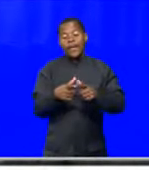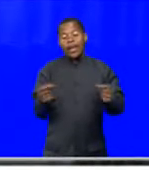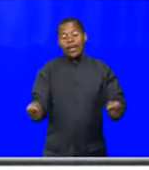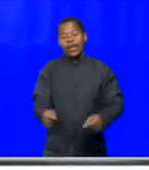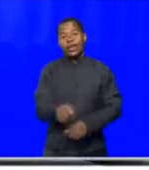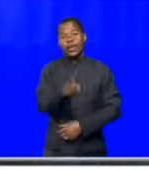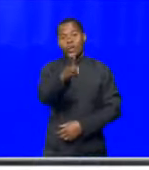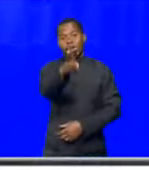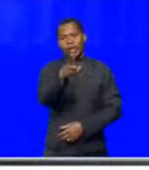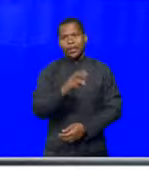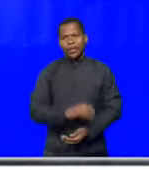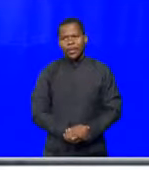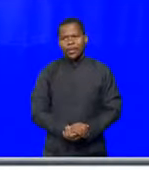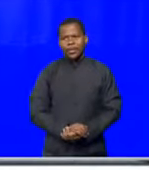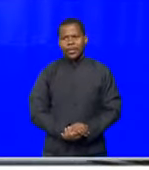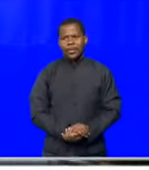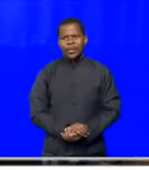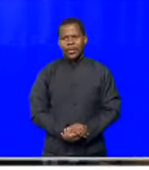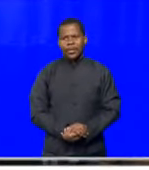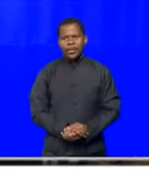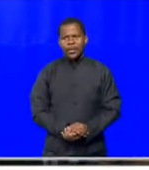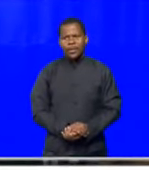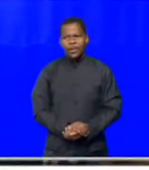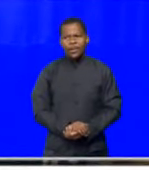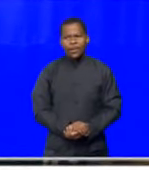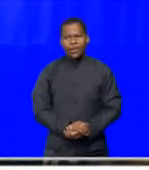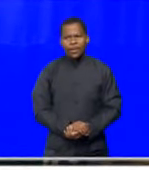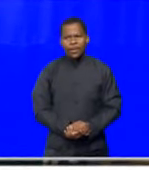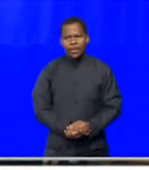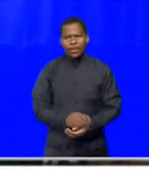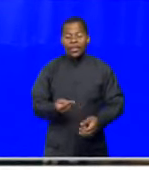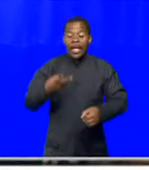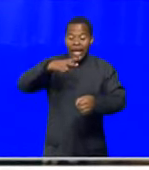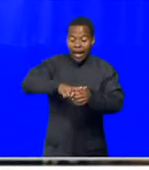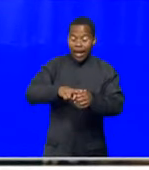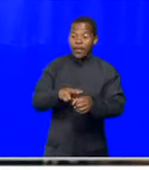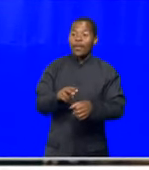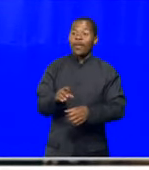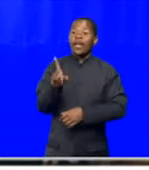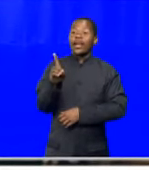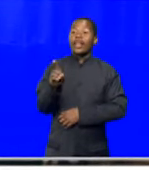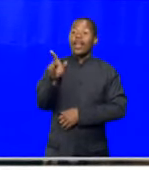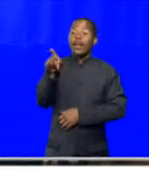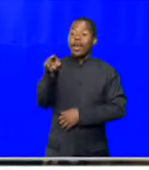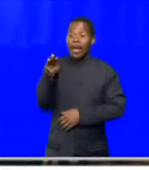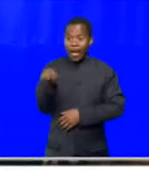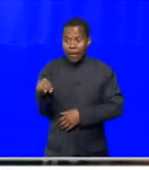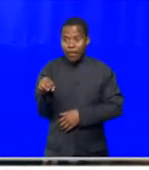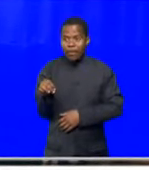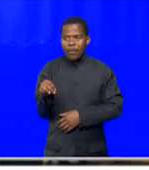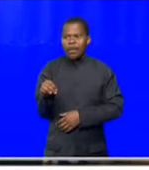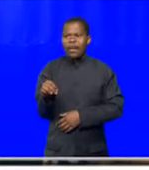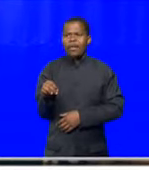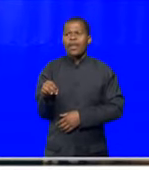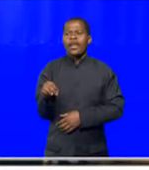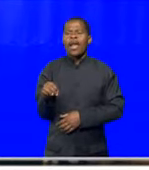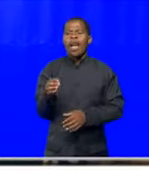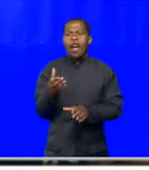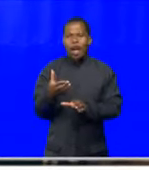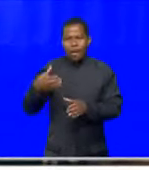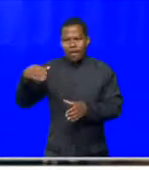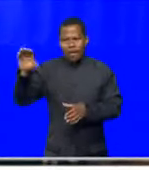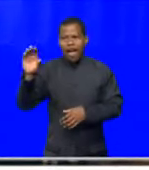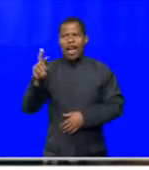Suekoza with Sikumbuzo Dlamini Engwenya. On another note, the Deputy Prime Minister Themba Masuku is expected to